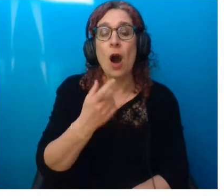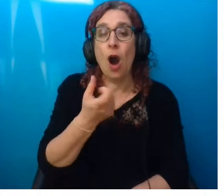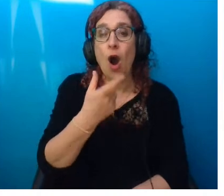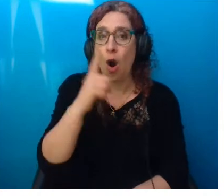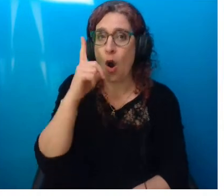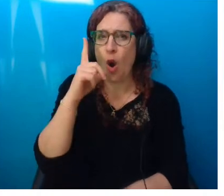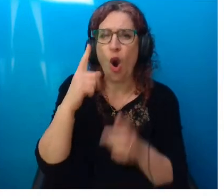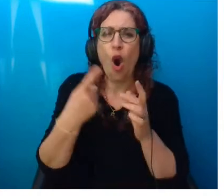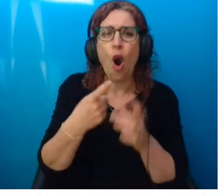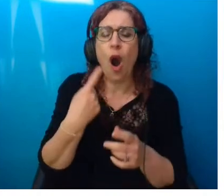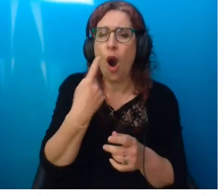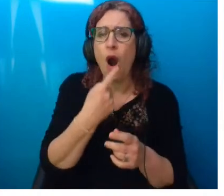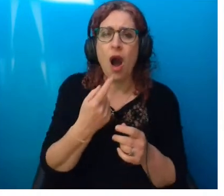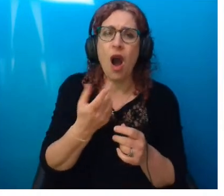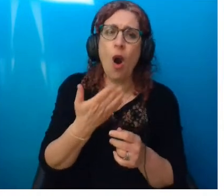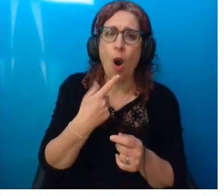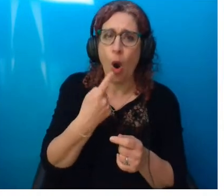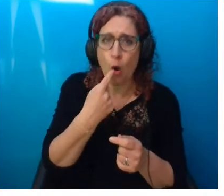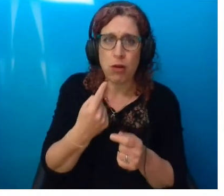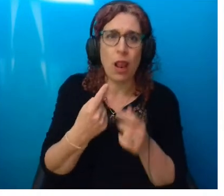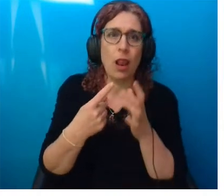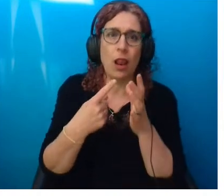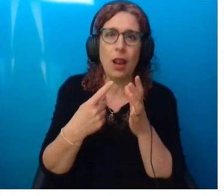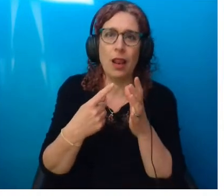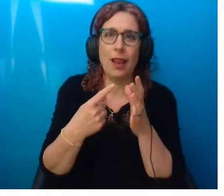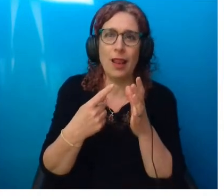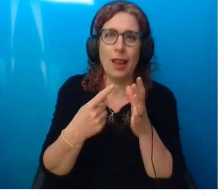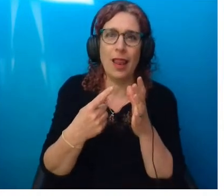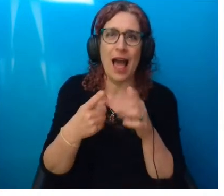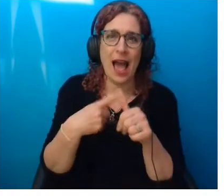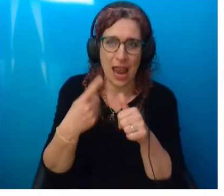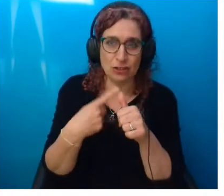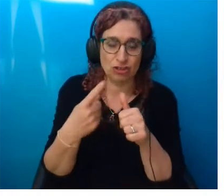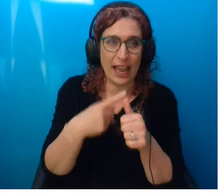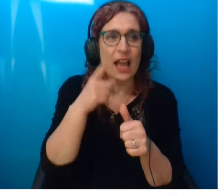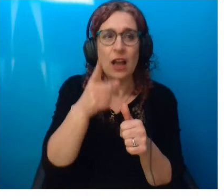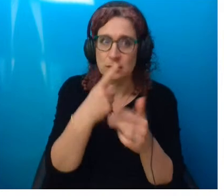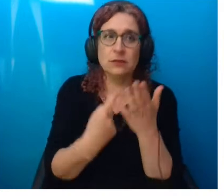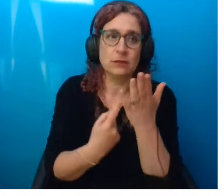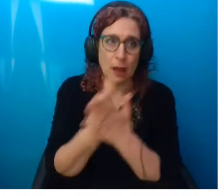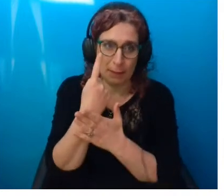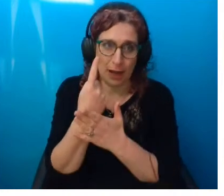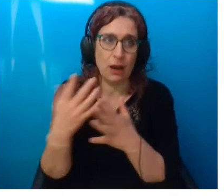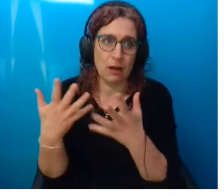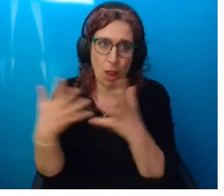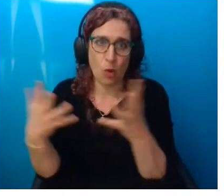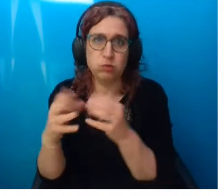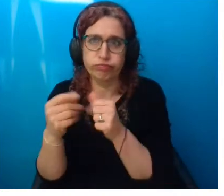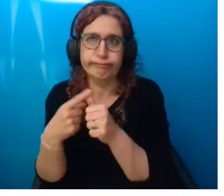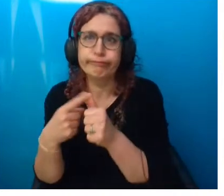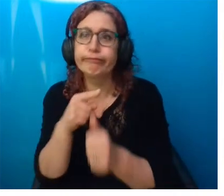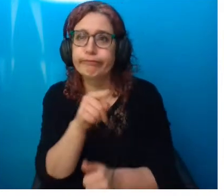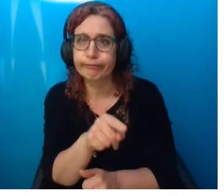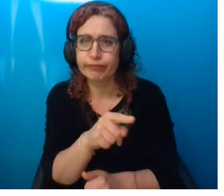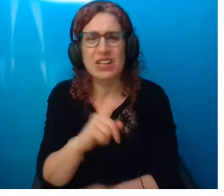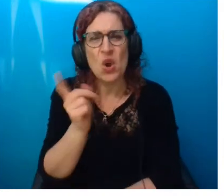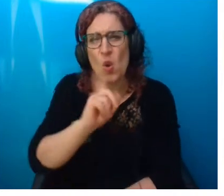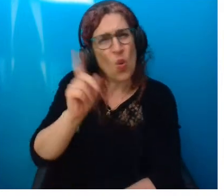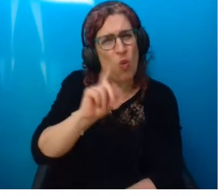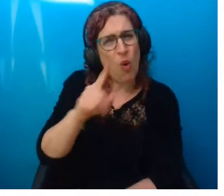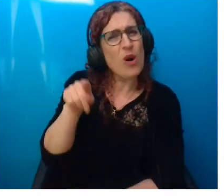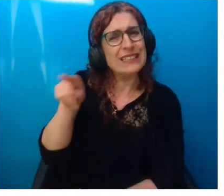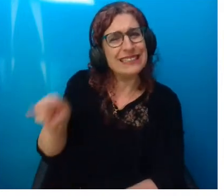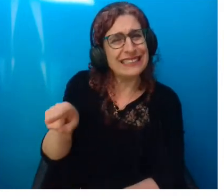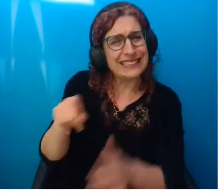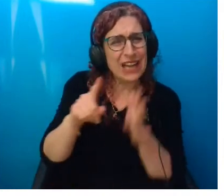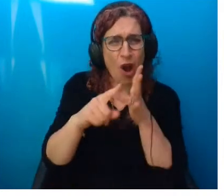common. Most people with oral allergy syndrome have hay fever. But what is oral allergy syndrome? It's a strange